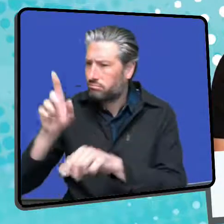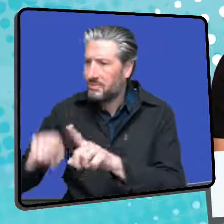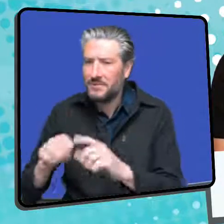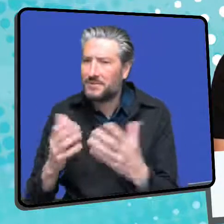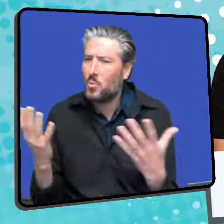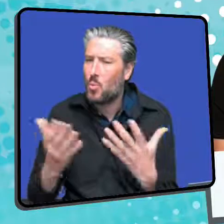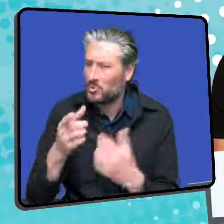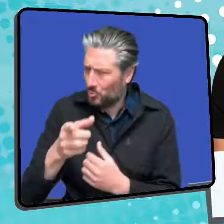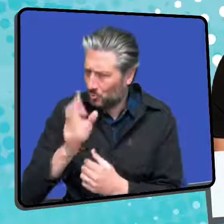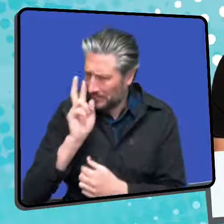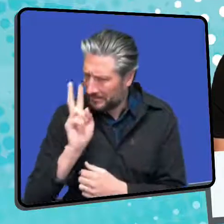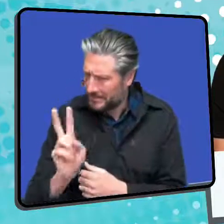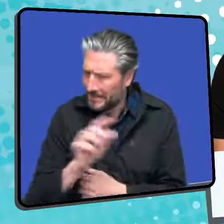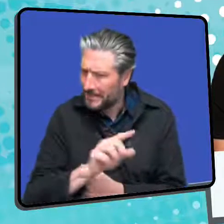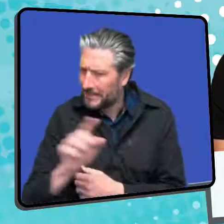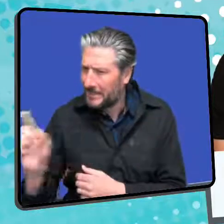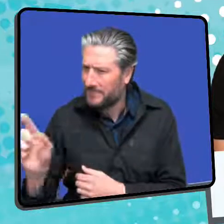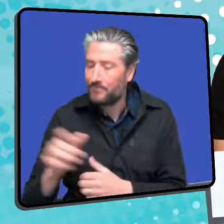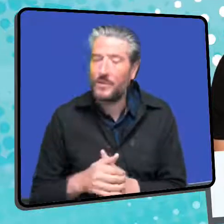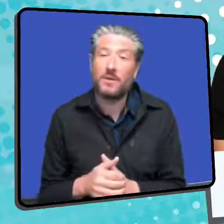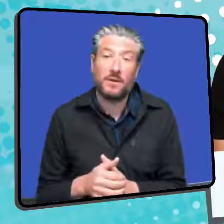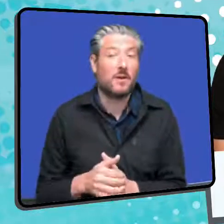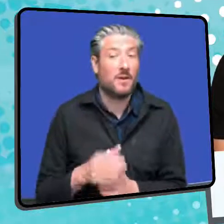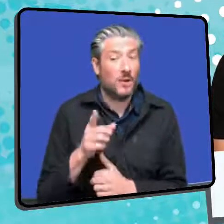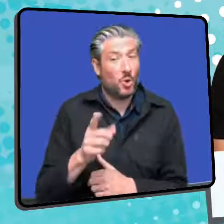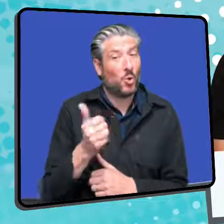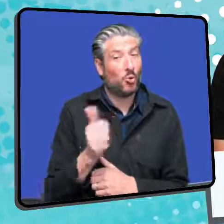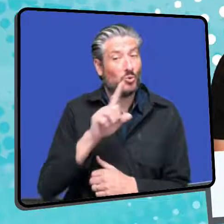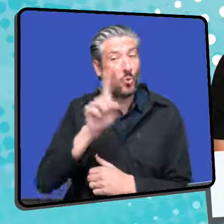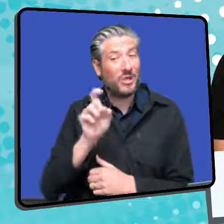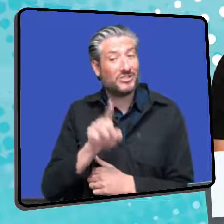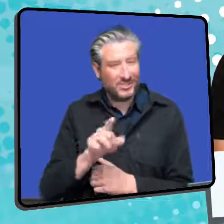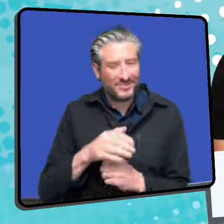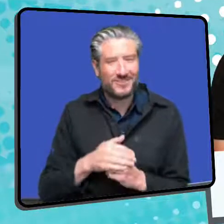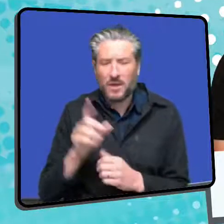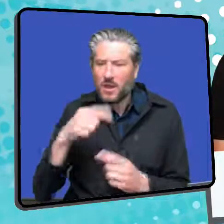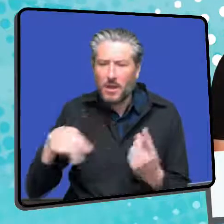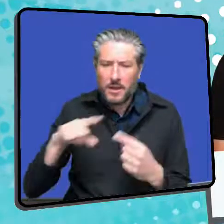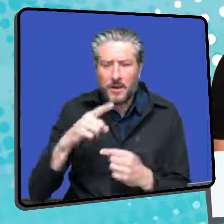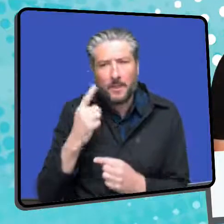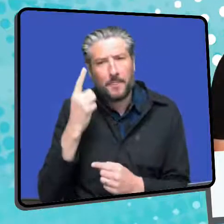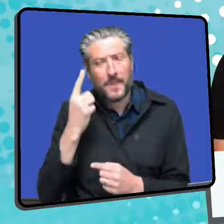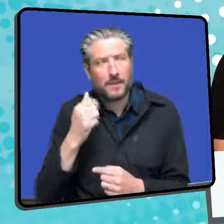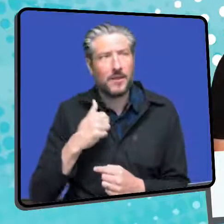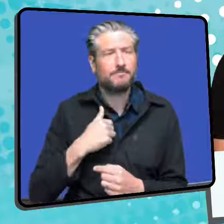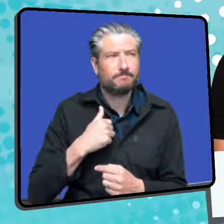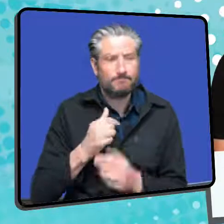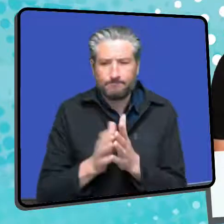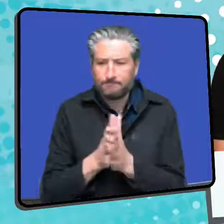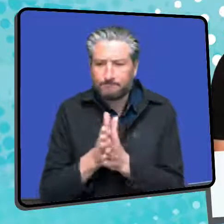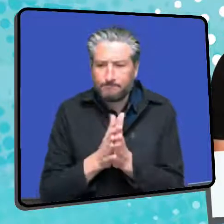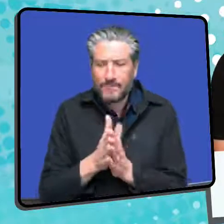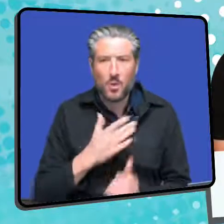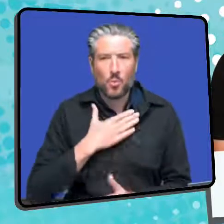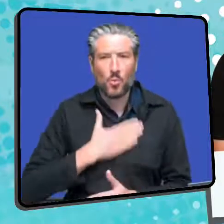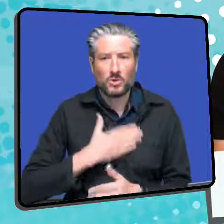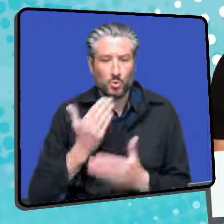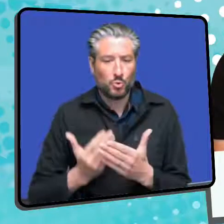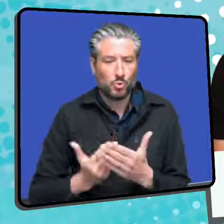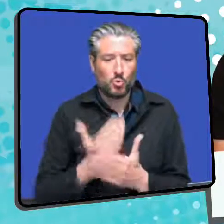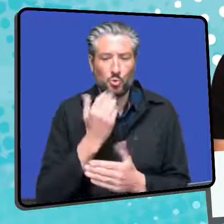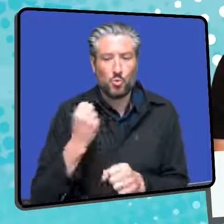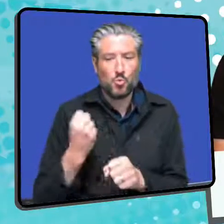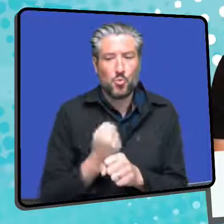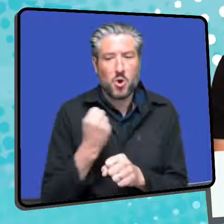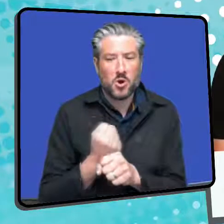Yeah, it's a really good question, because when people think about apprenticeships, they tend to think about young people coming out of like school that they don't necessarily